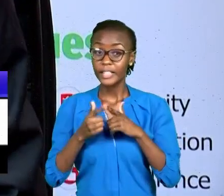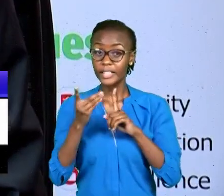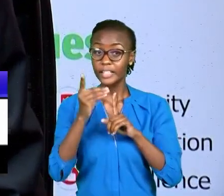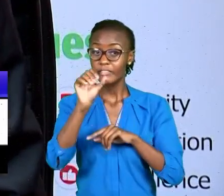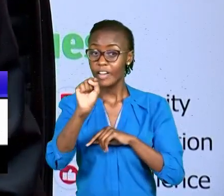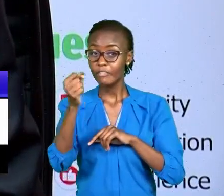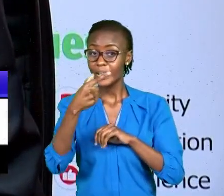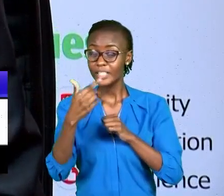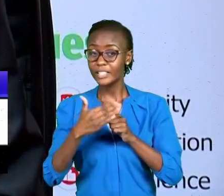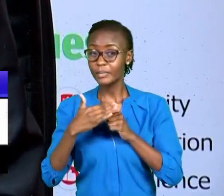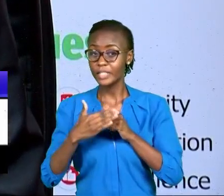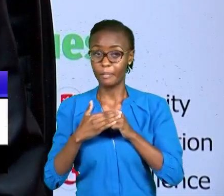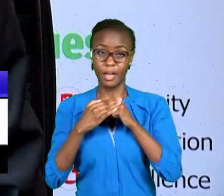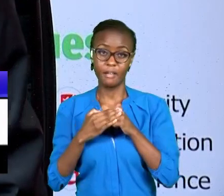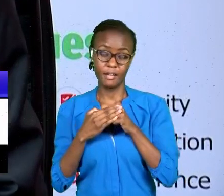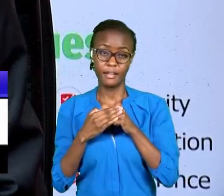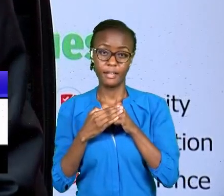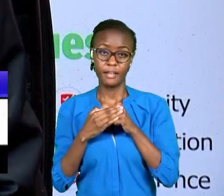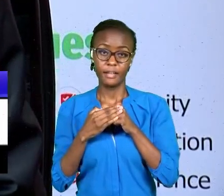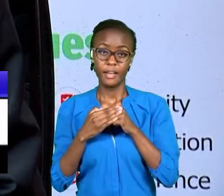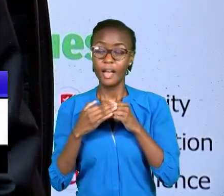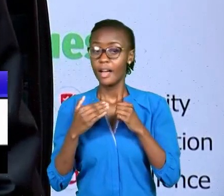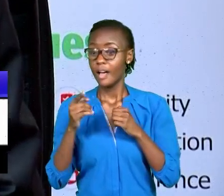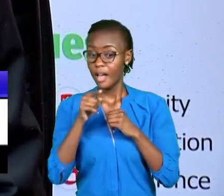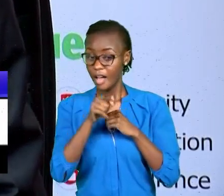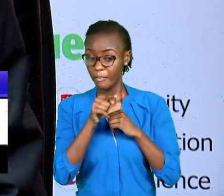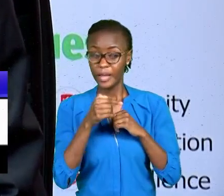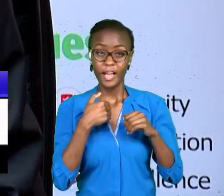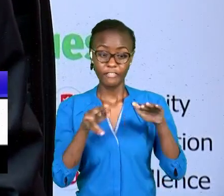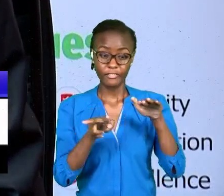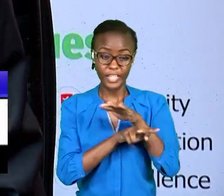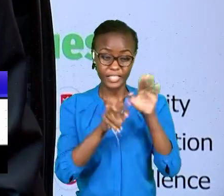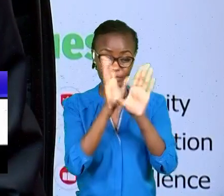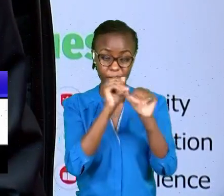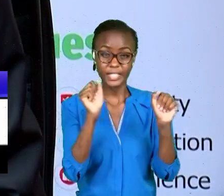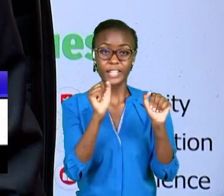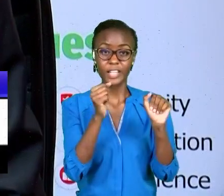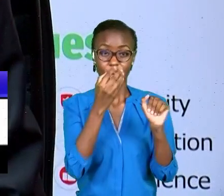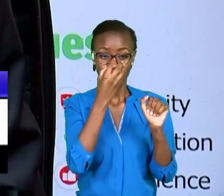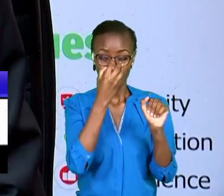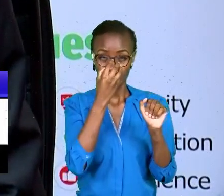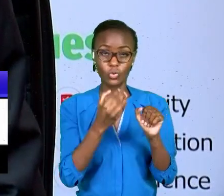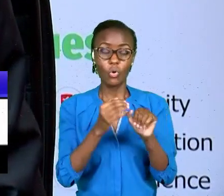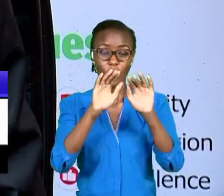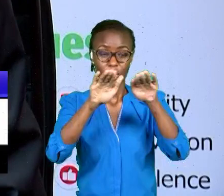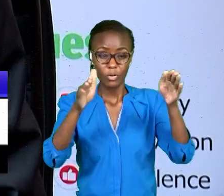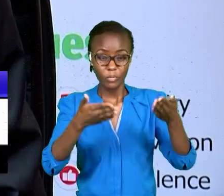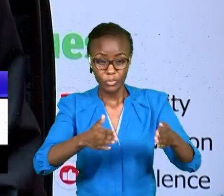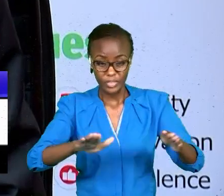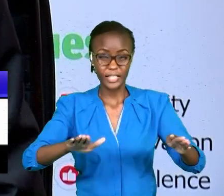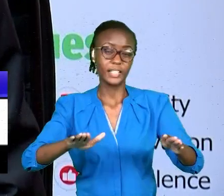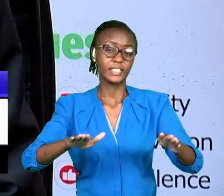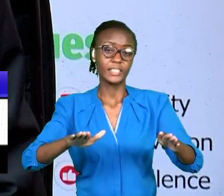of September, we saw the DP, His Excellency William Ruto's motorcade, stoned